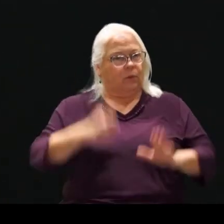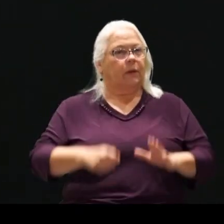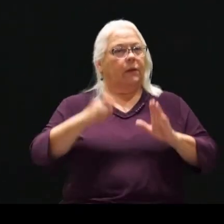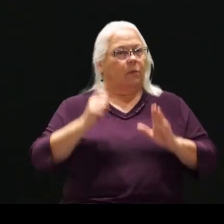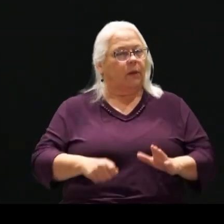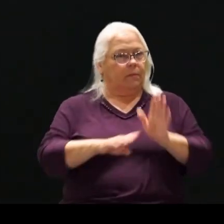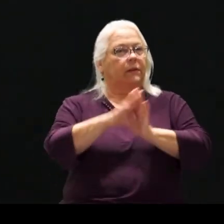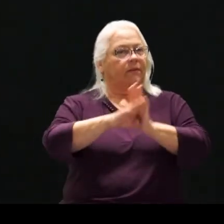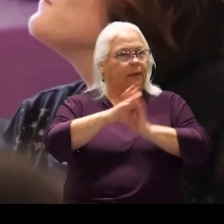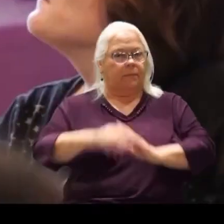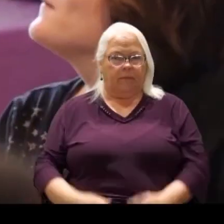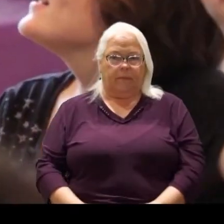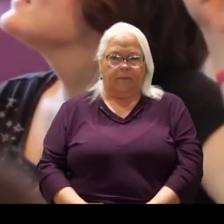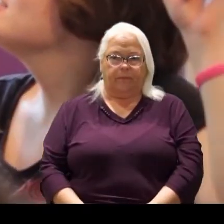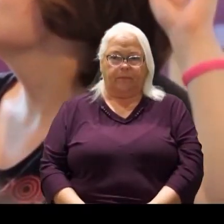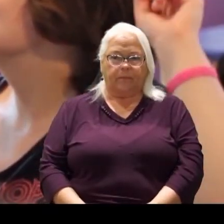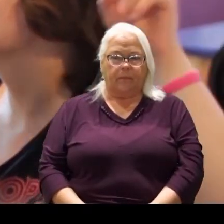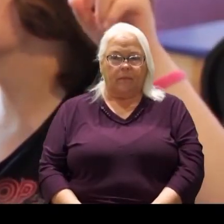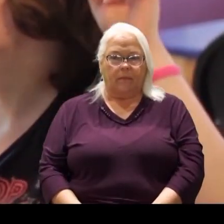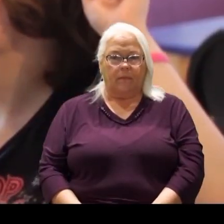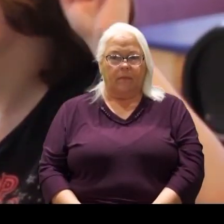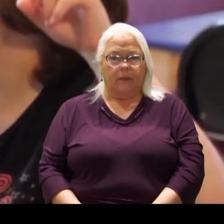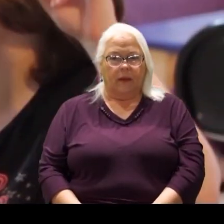personal independent rhythm.